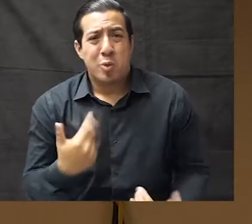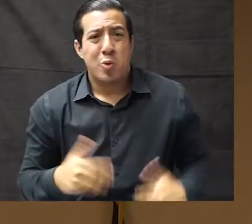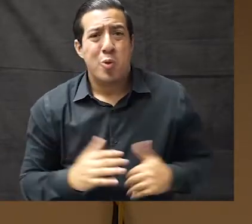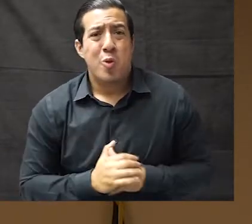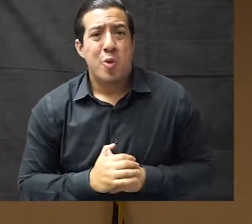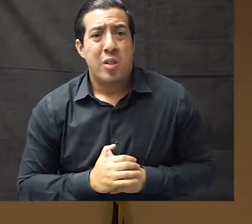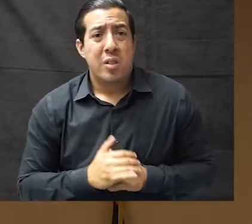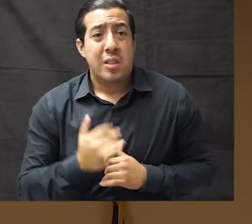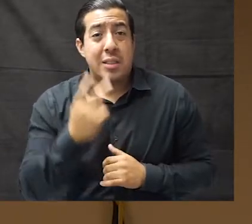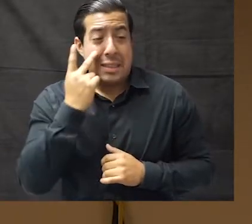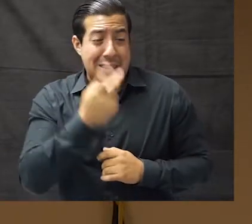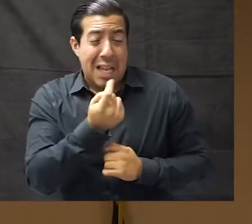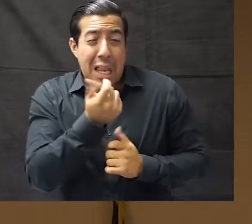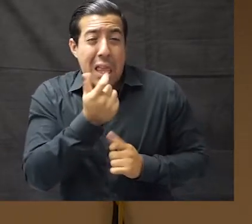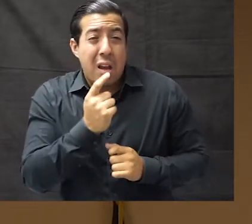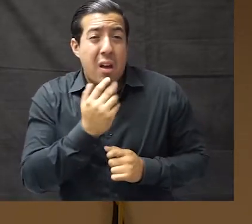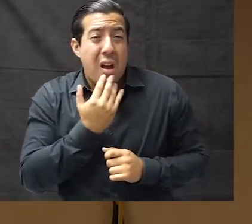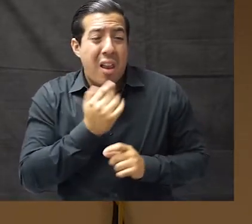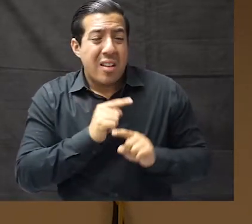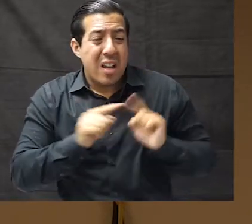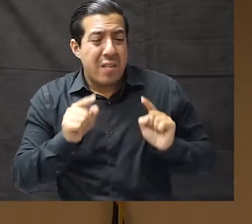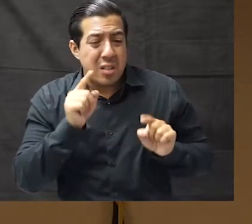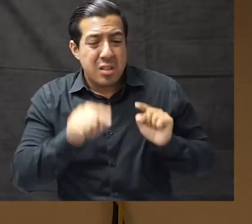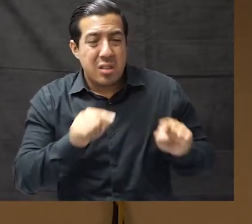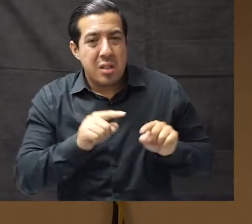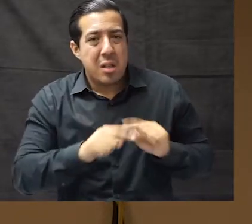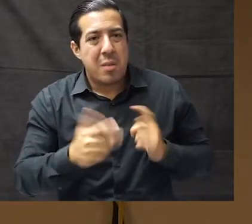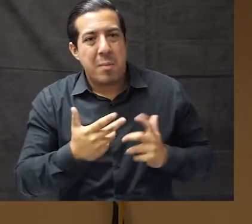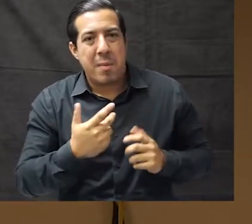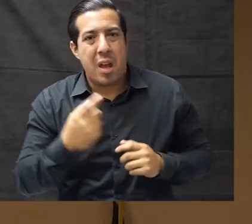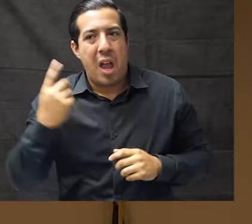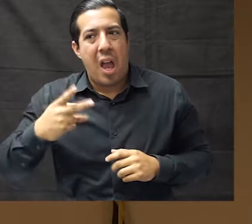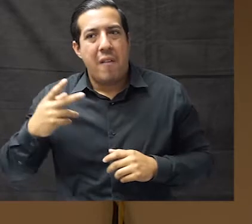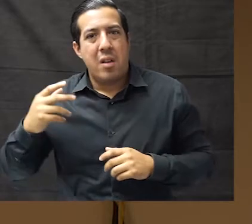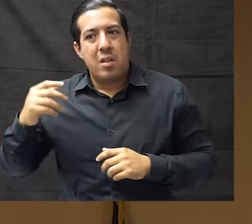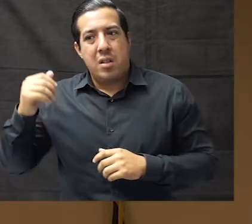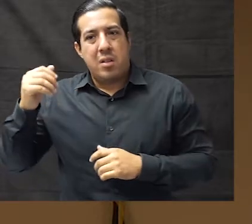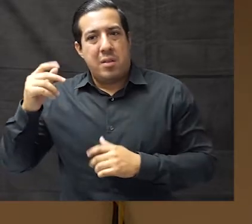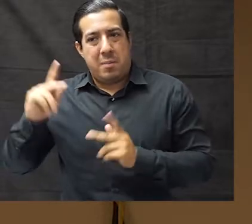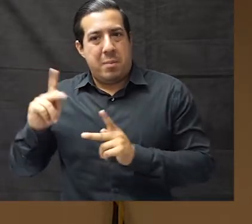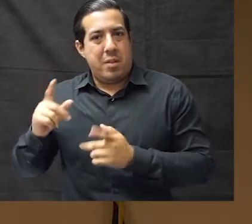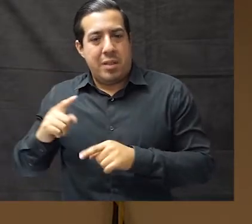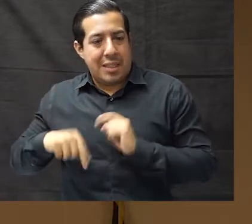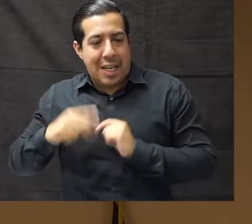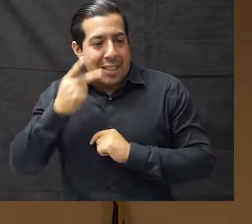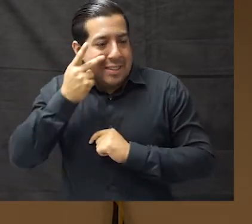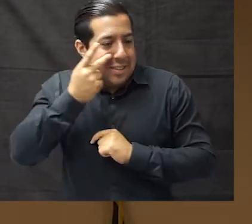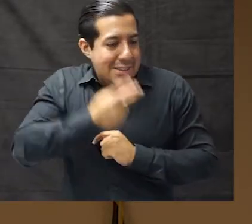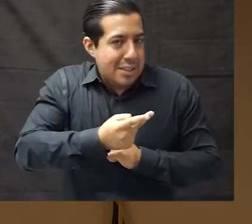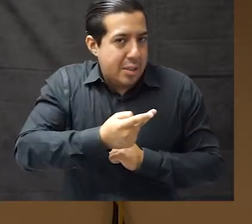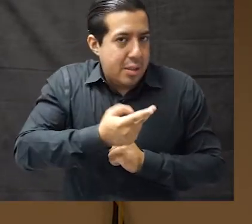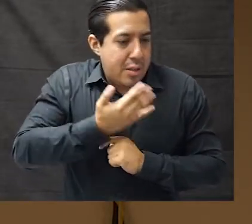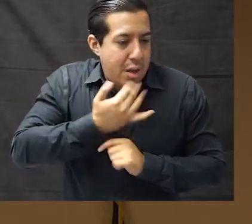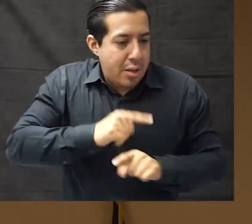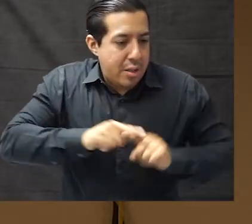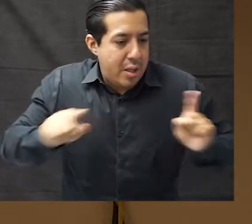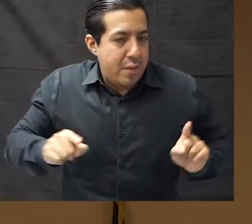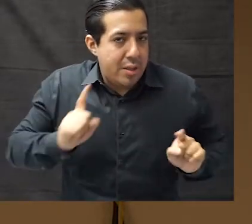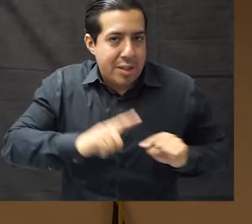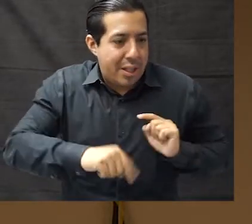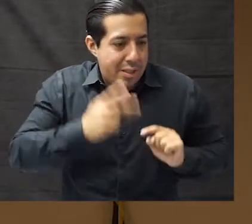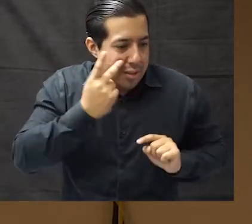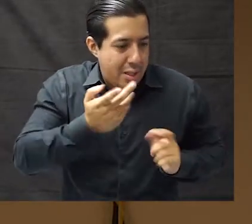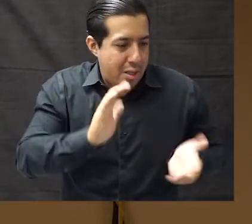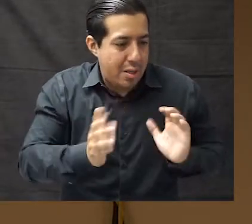different thing. They just physically cannot see that color difference. And there's a little piece of paper down at the bottom there. That